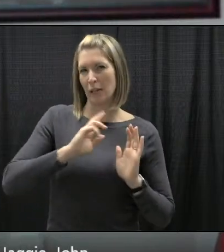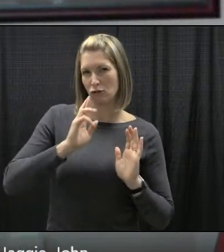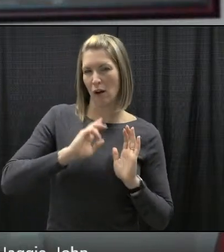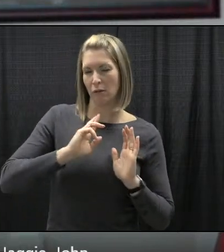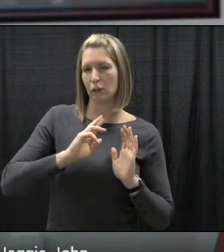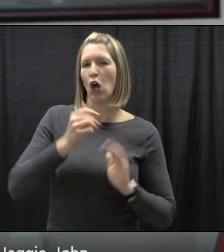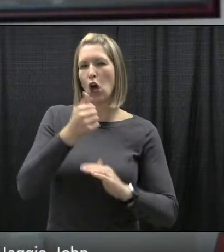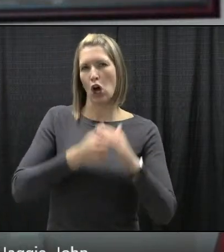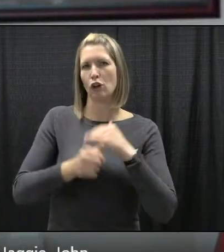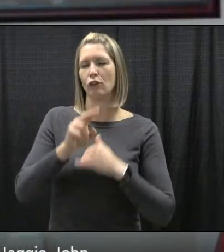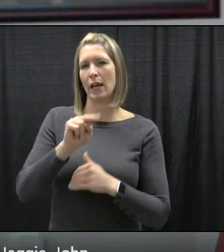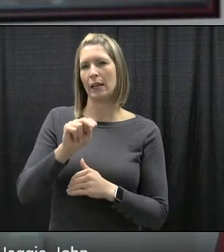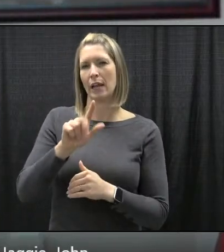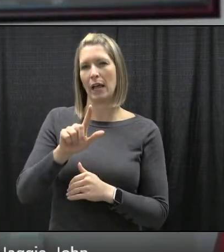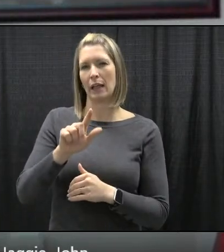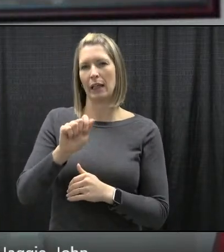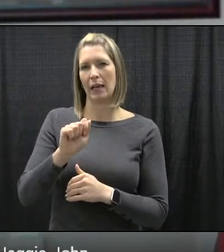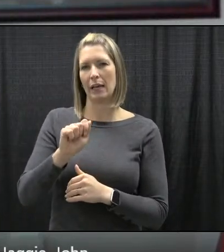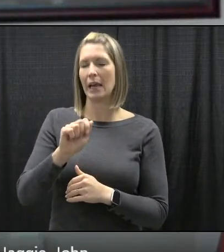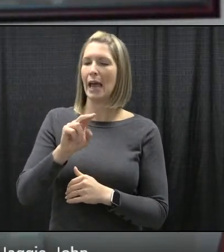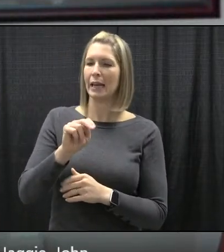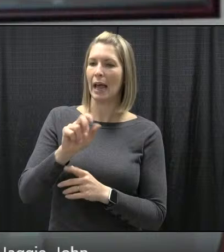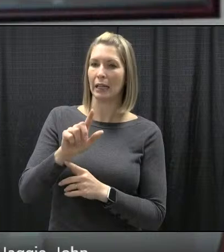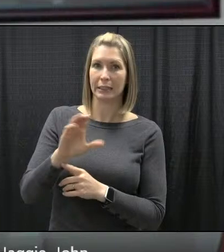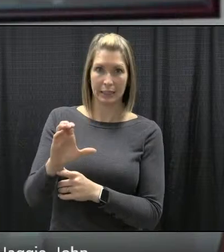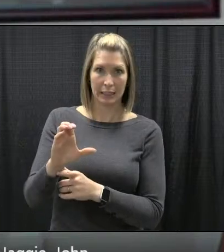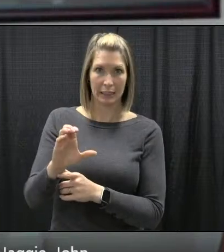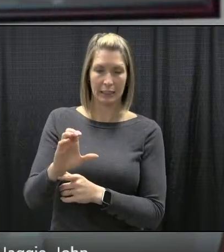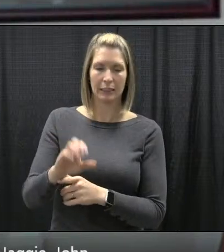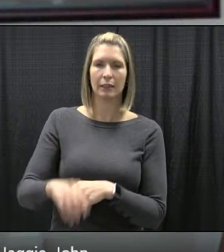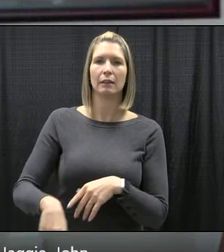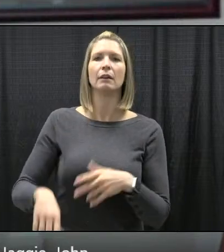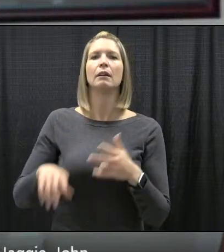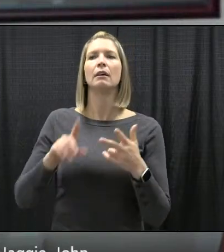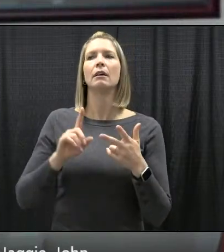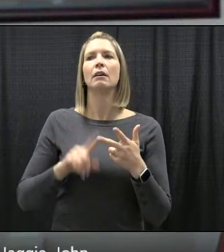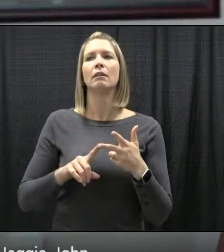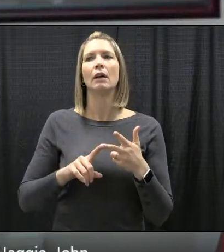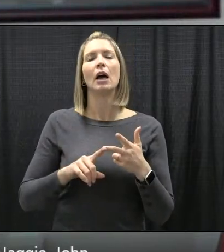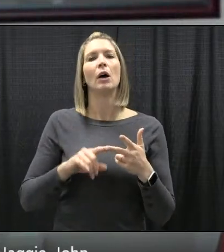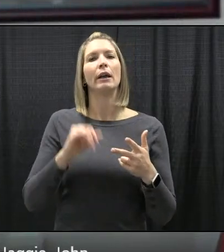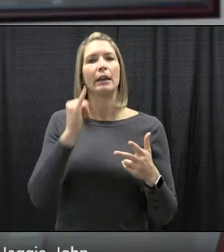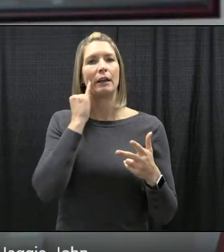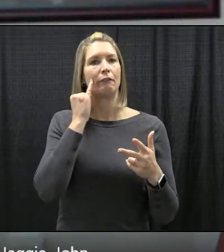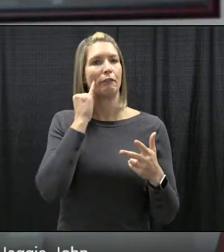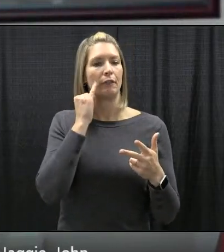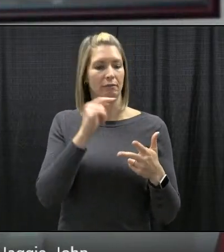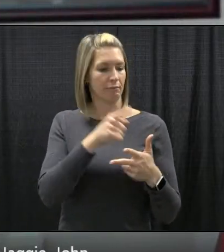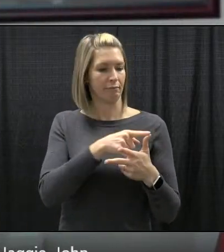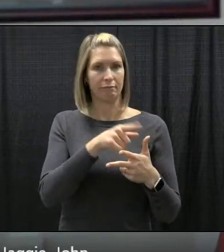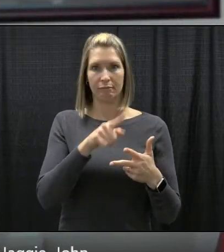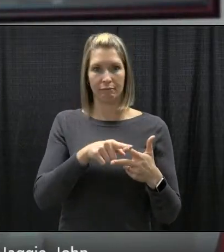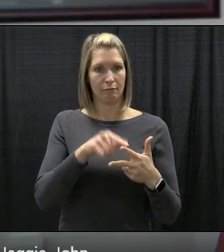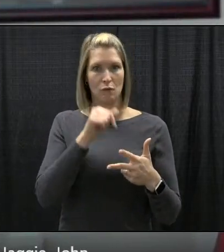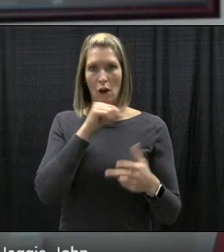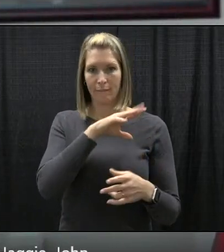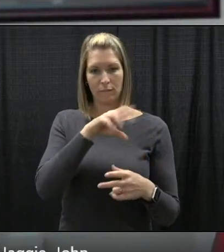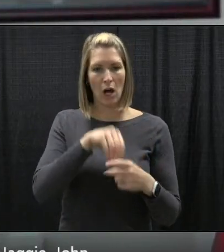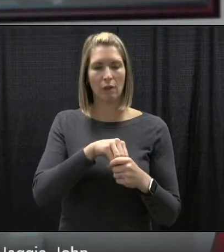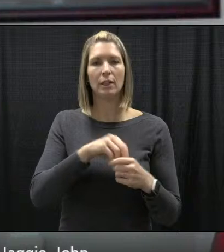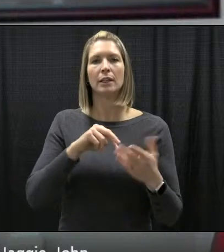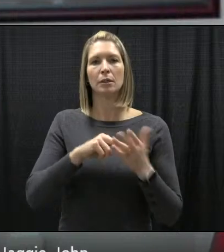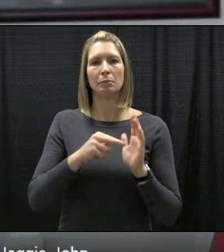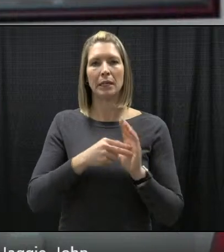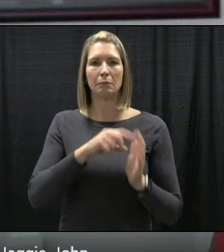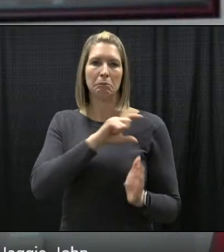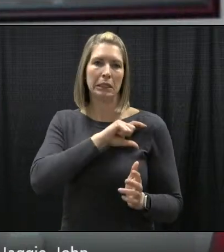for kind of default, there is local law enforcement. So I can't speak directly to